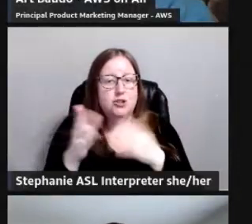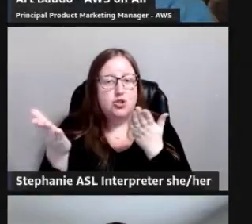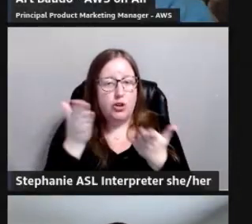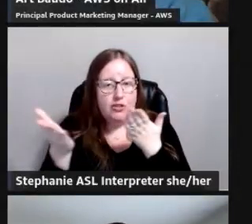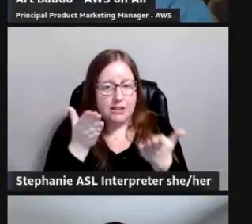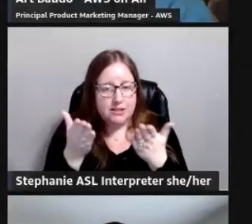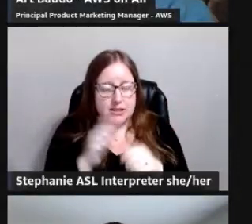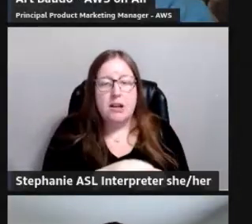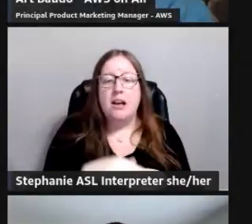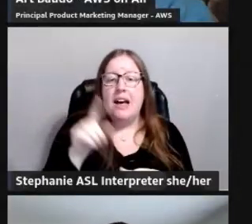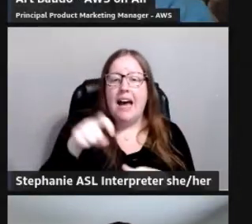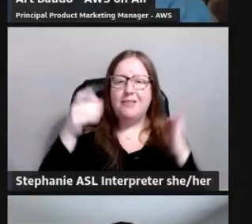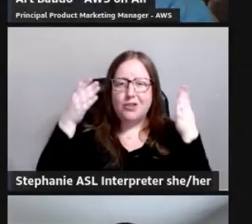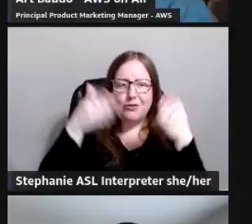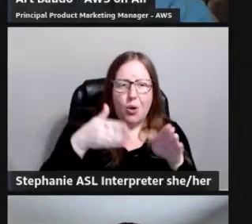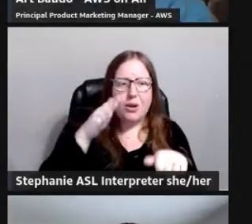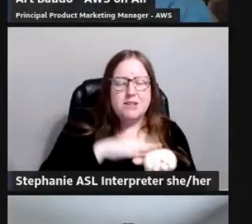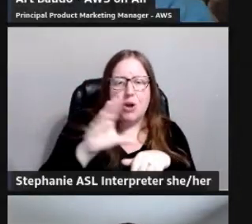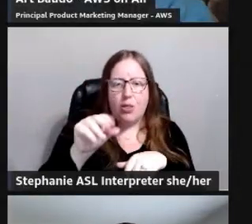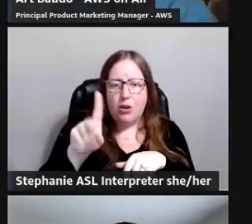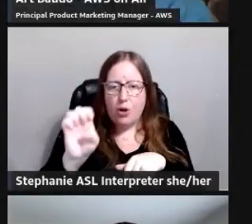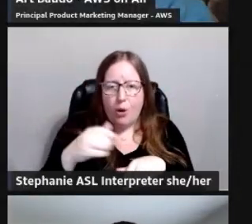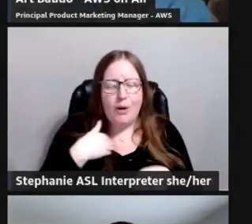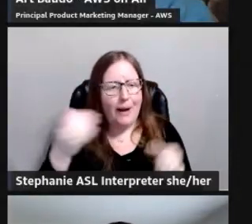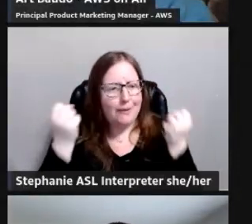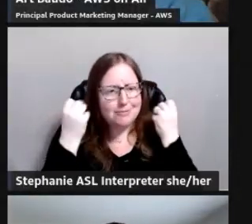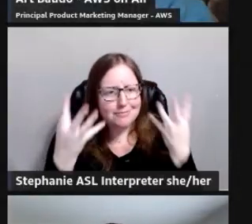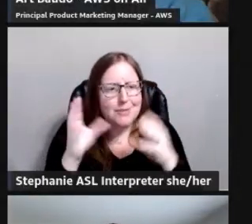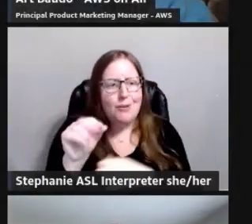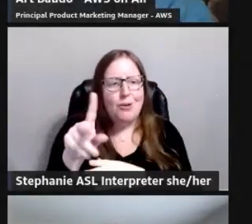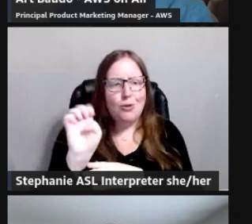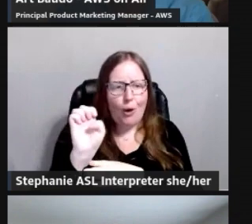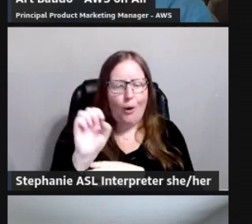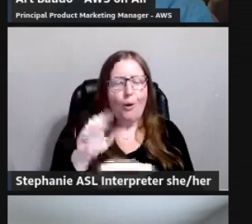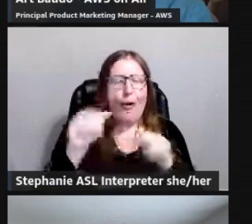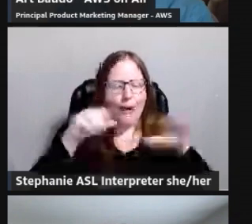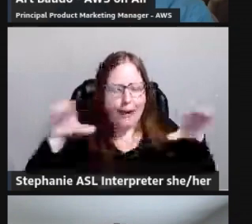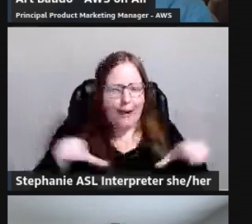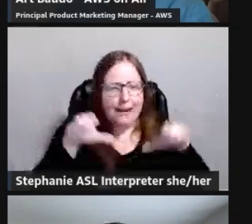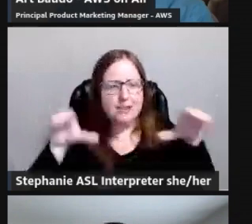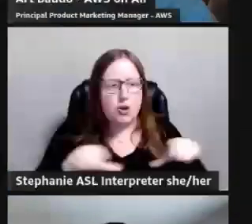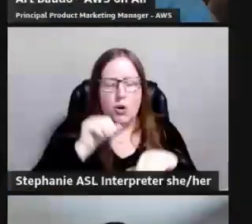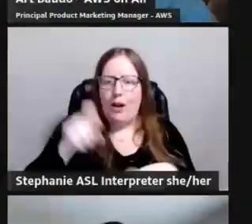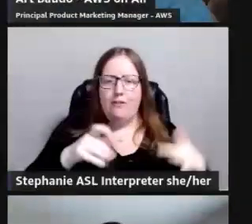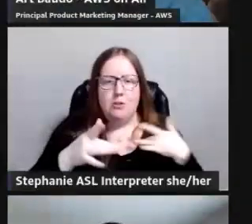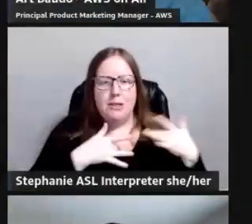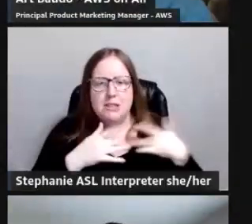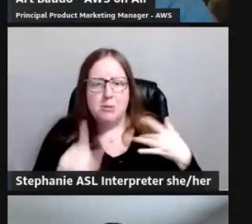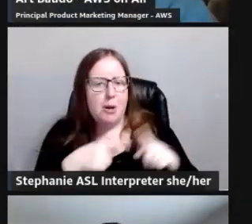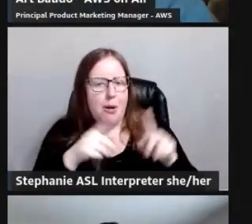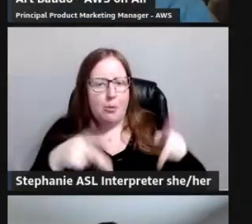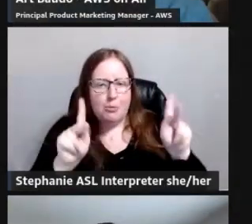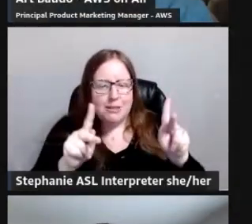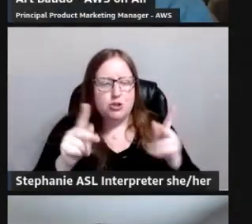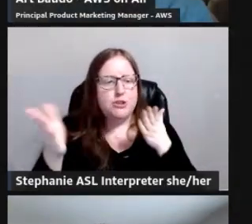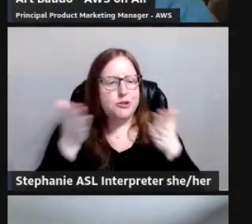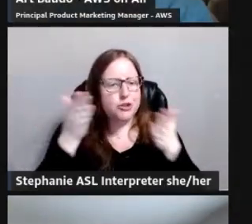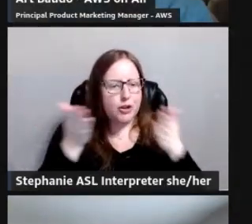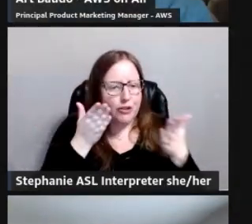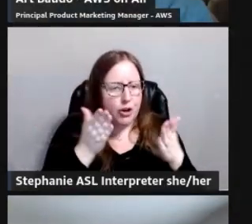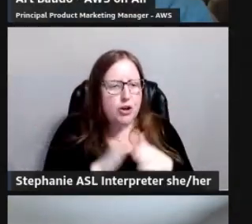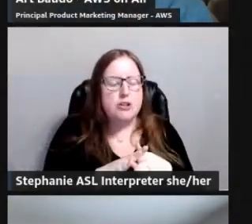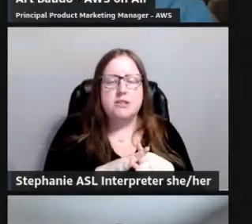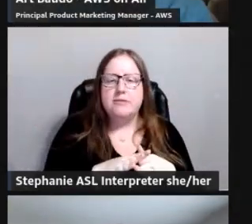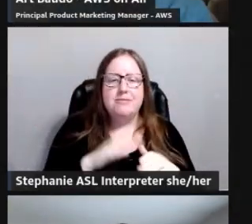I just need to focus on the code. I can have a bunch of code and hit execute and it'll run. I don't have to worry about provisioning servers and managing the